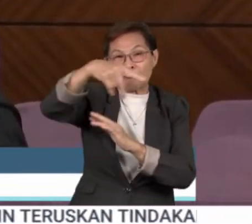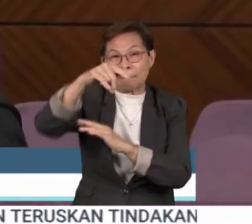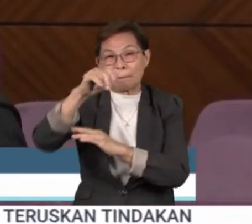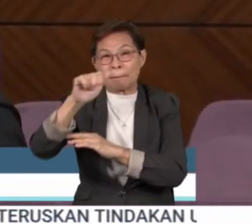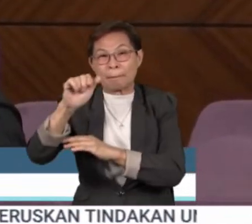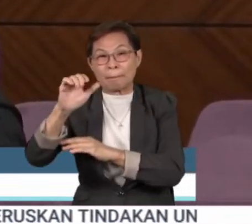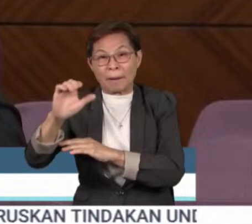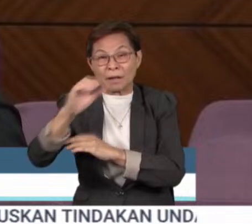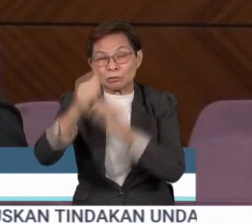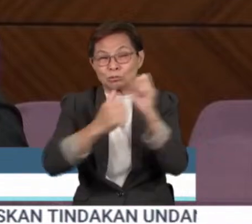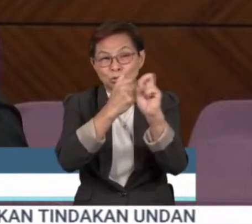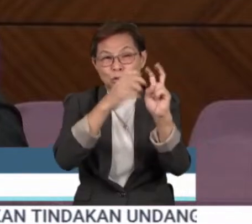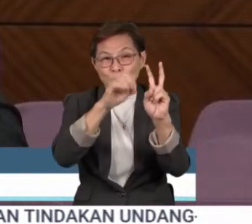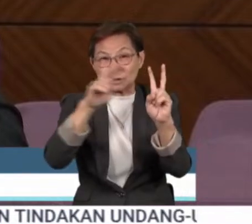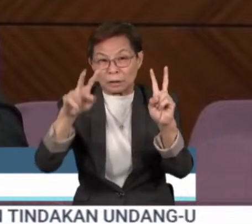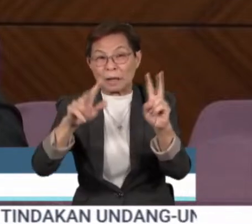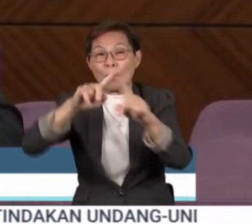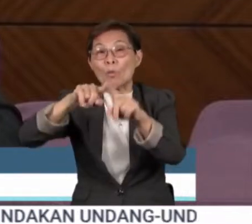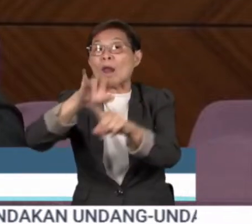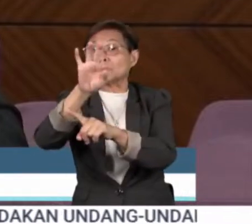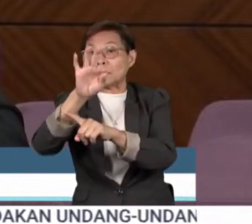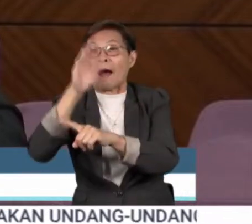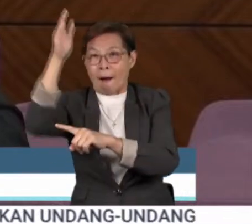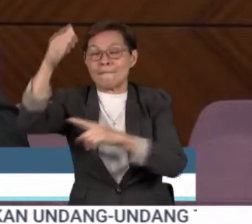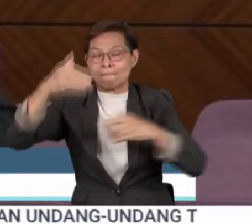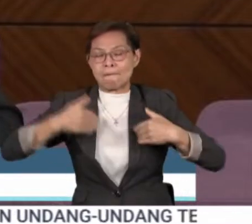2023, September this year, we will have a meeting.